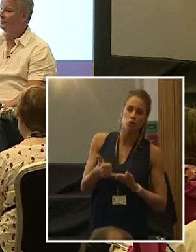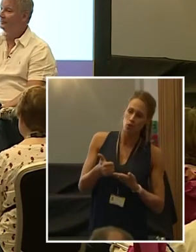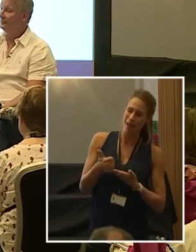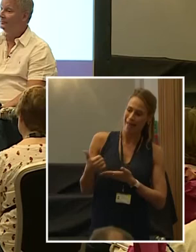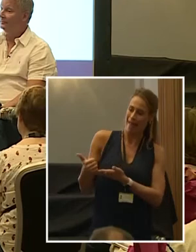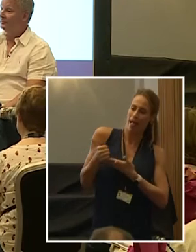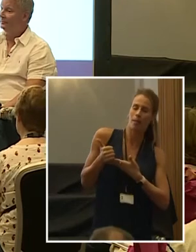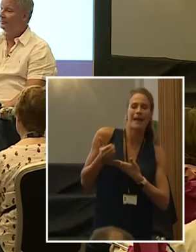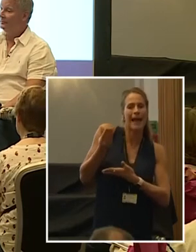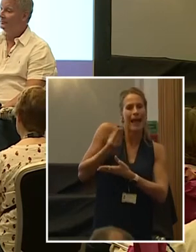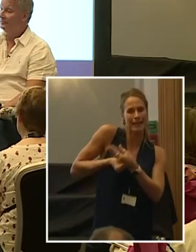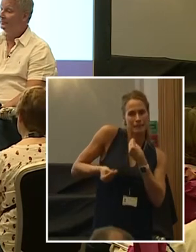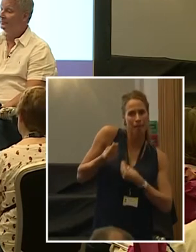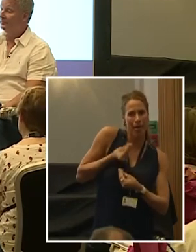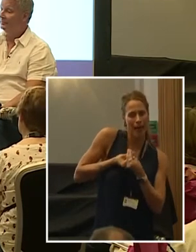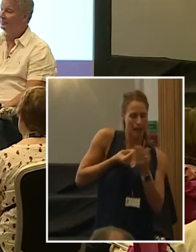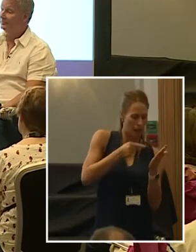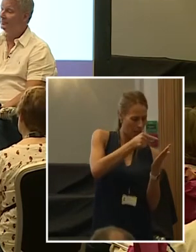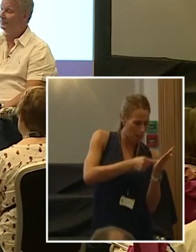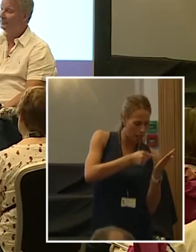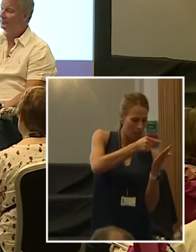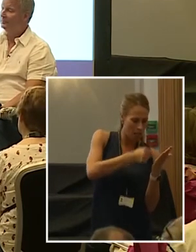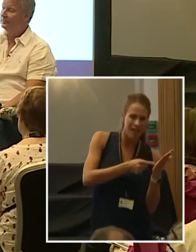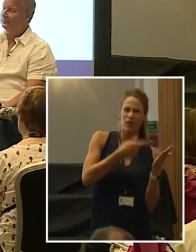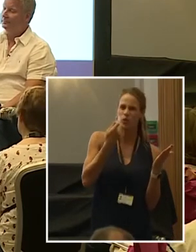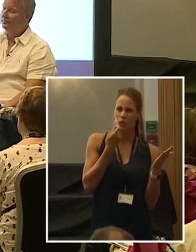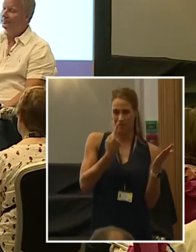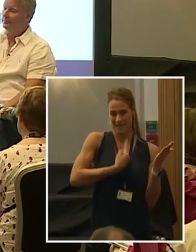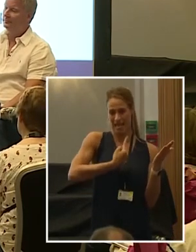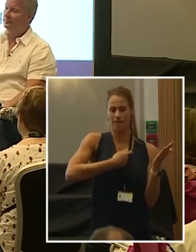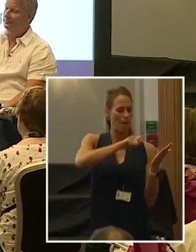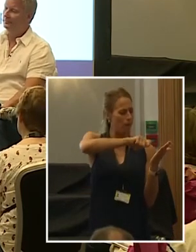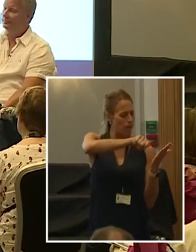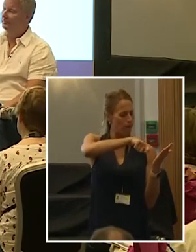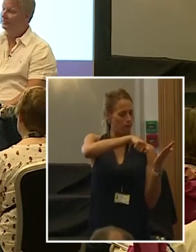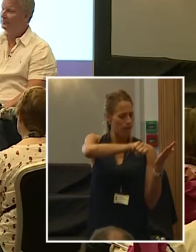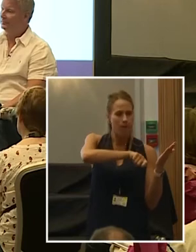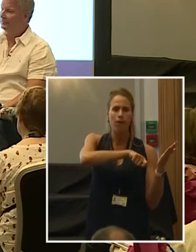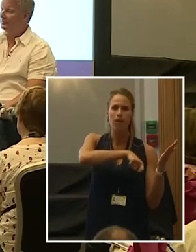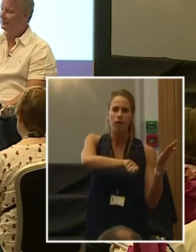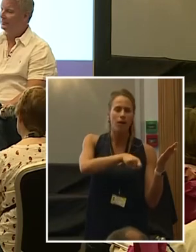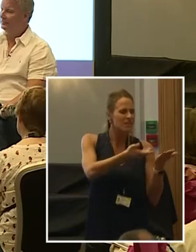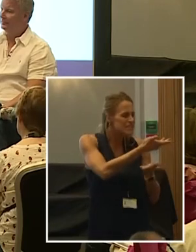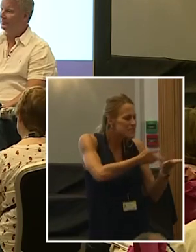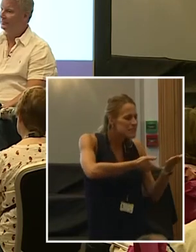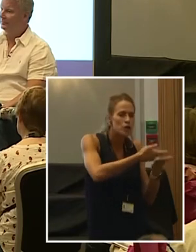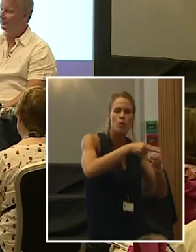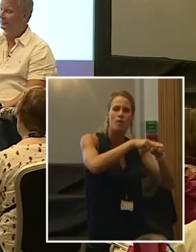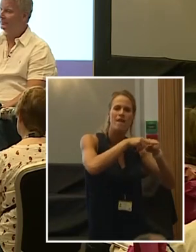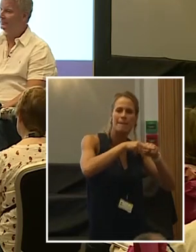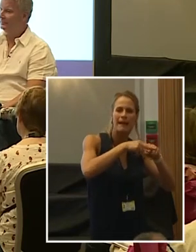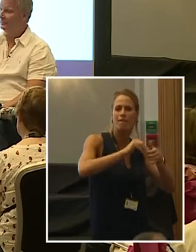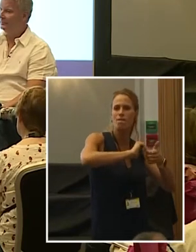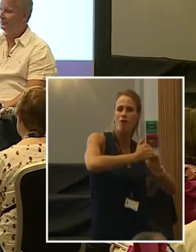it. Mark it, write on it, discuss it with friends, with relatives, to have